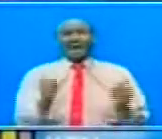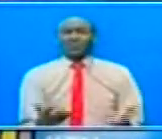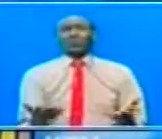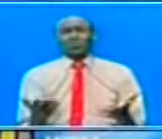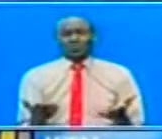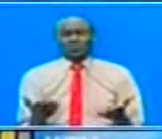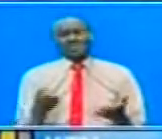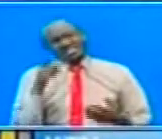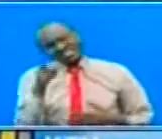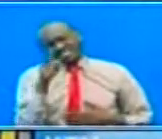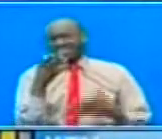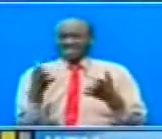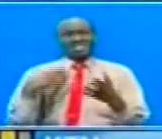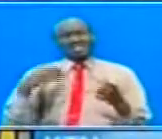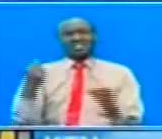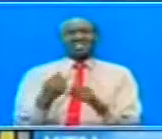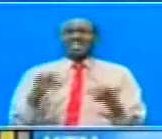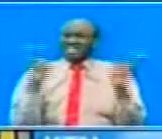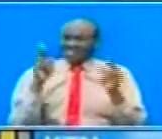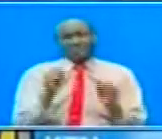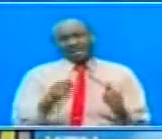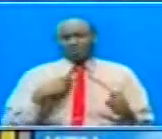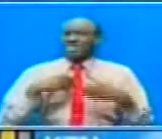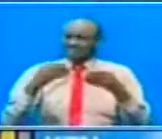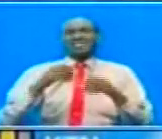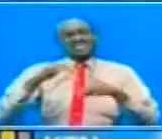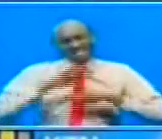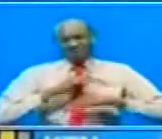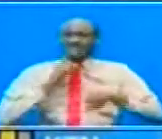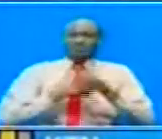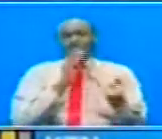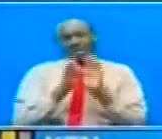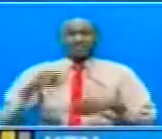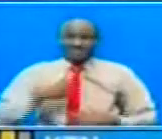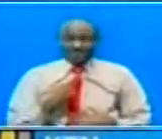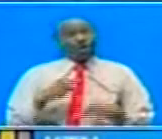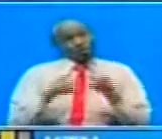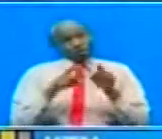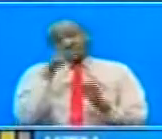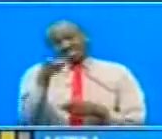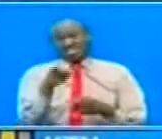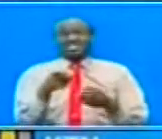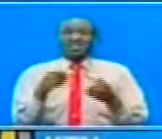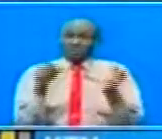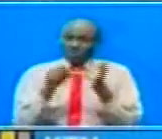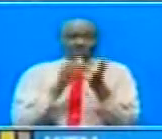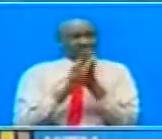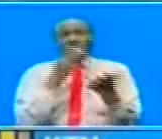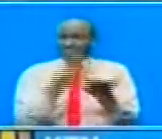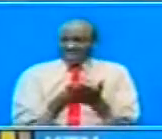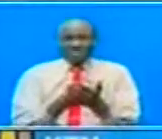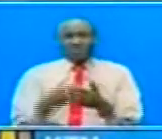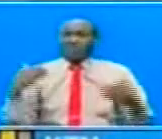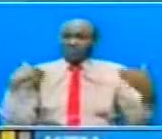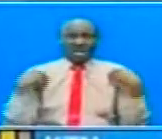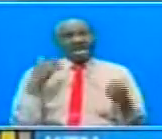As in hivi tiaubu wanaivuwa, atuko tuwepatua enough time tujipange, alafu historia cashless, itakuwa inconvenience.